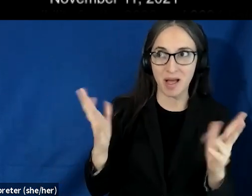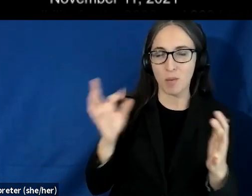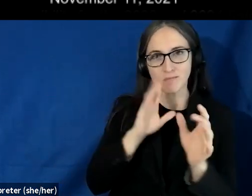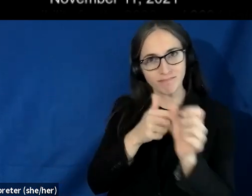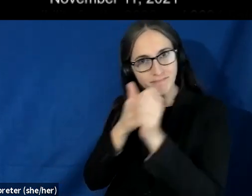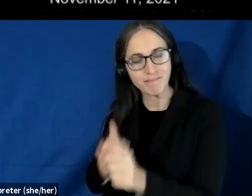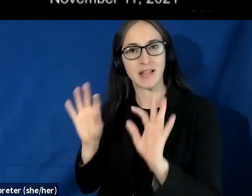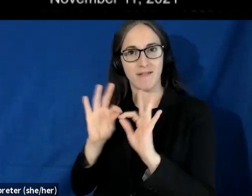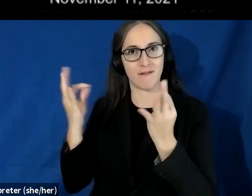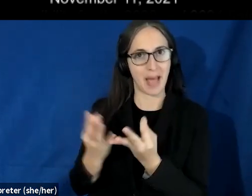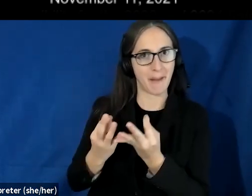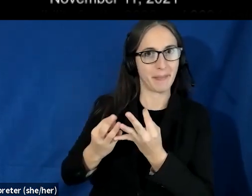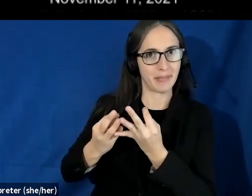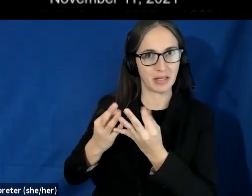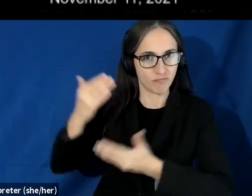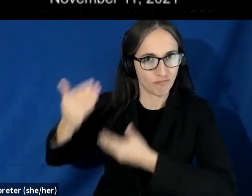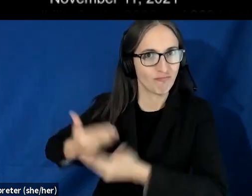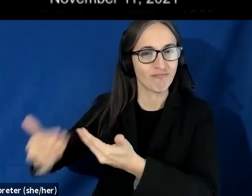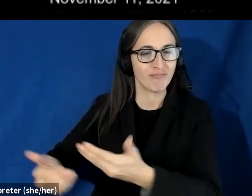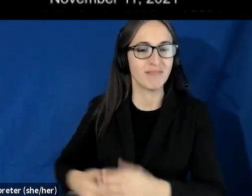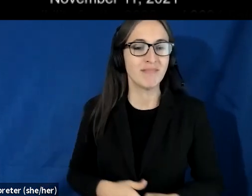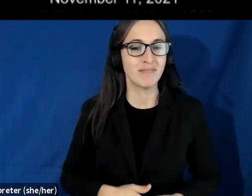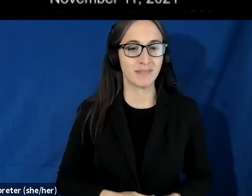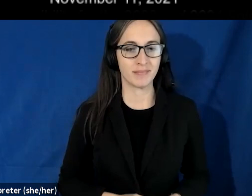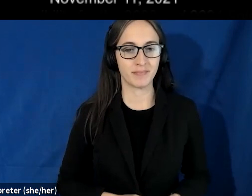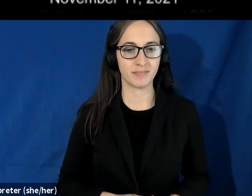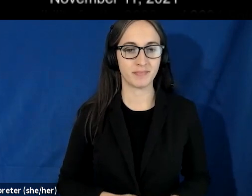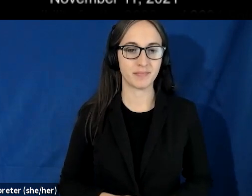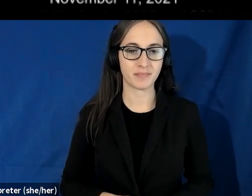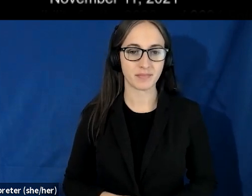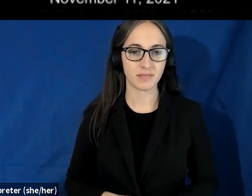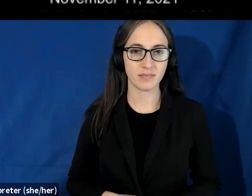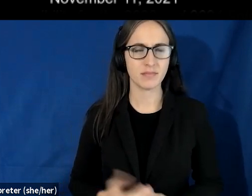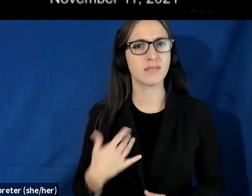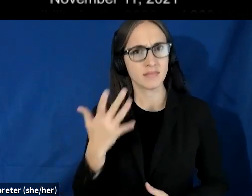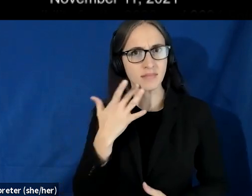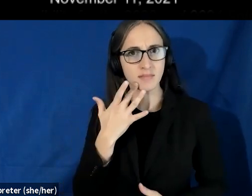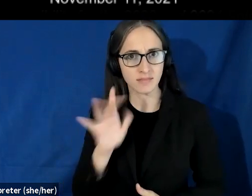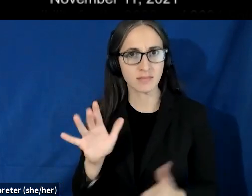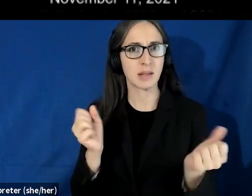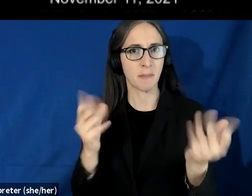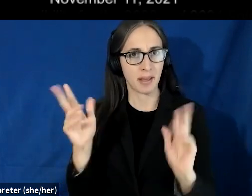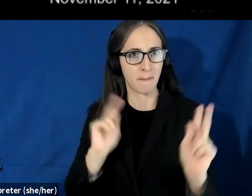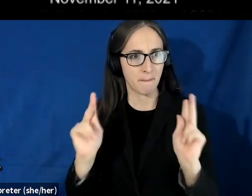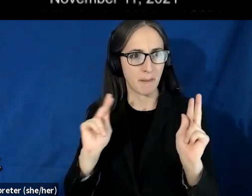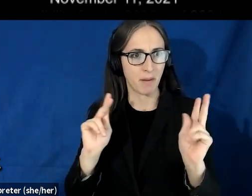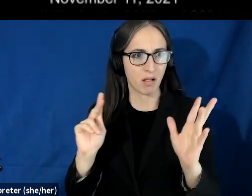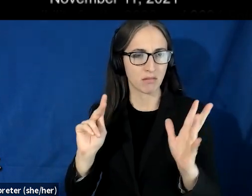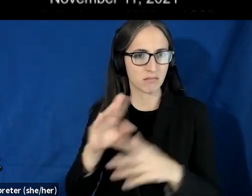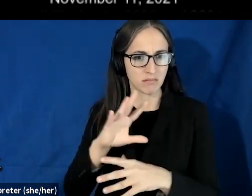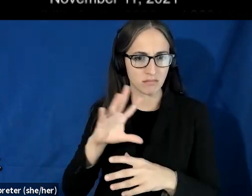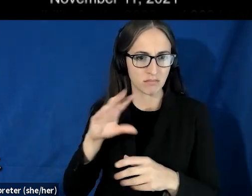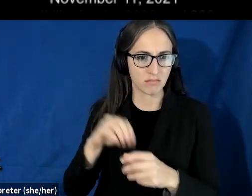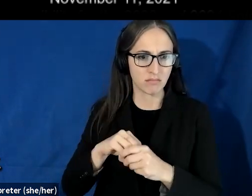family footsteps. I was super lucky to have many people around me being active in STEM, and we